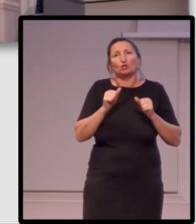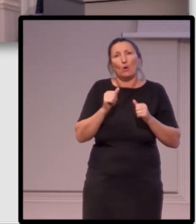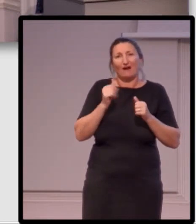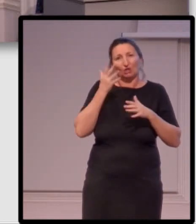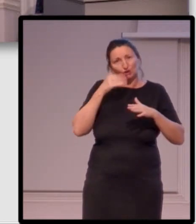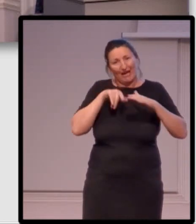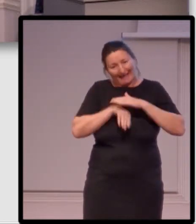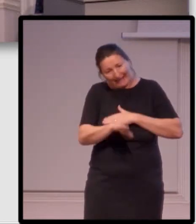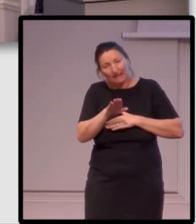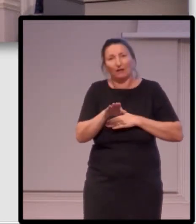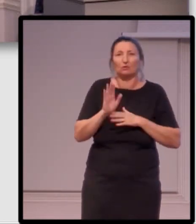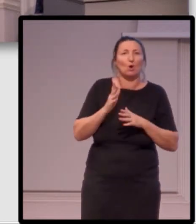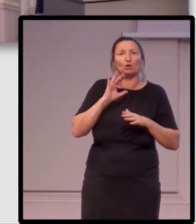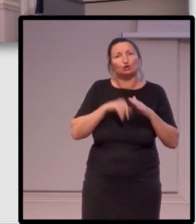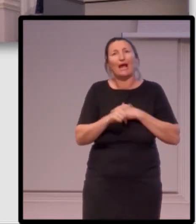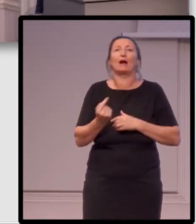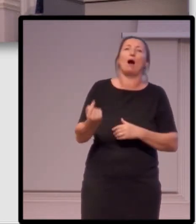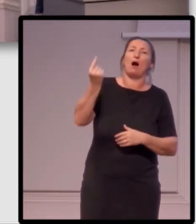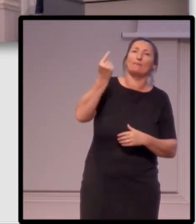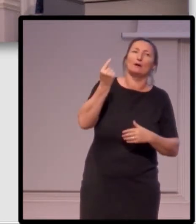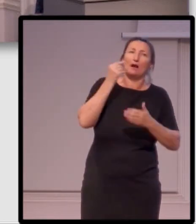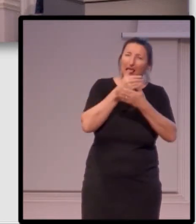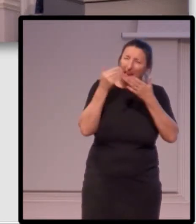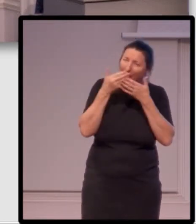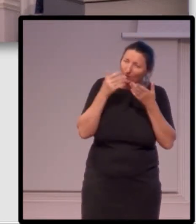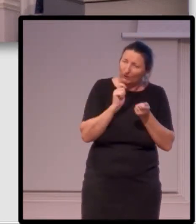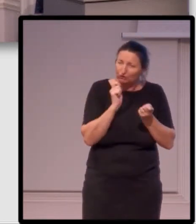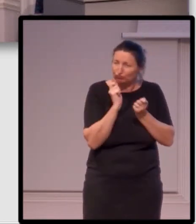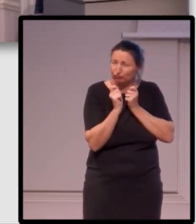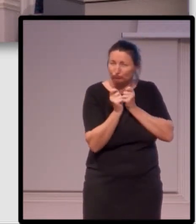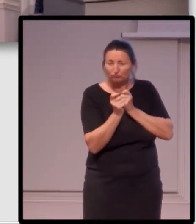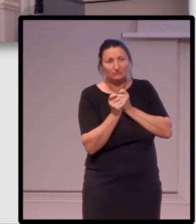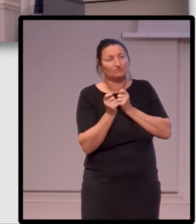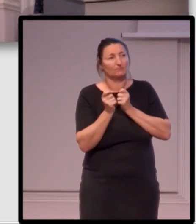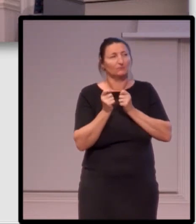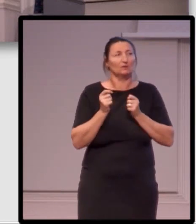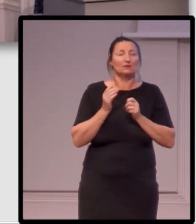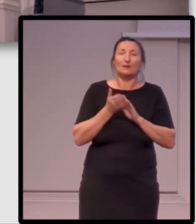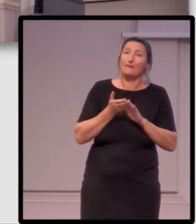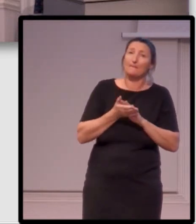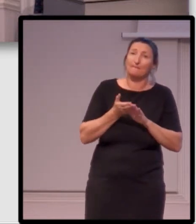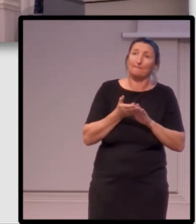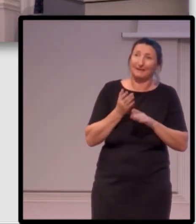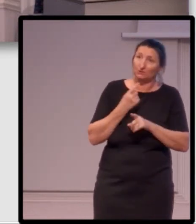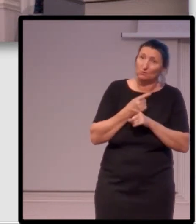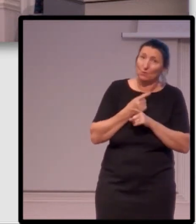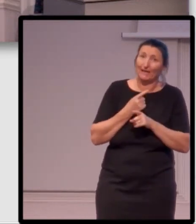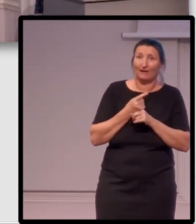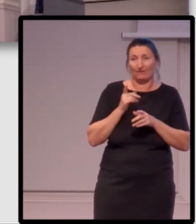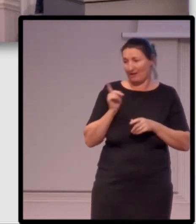more personalised. So that language again, and just making some slight nuances from not talking to them and talking